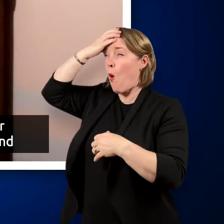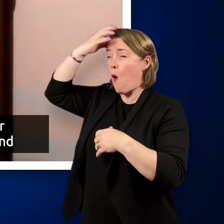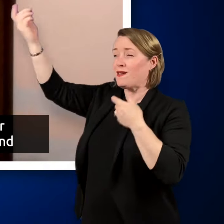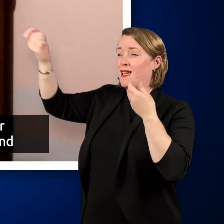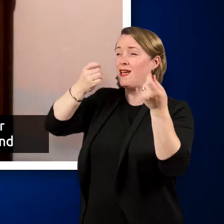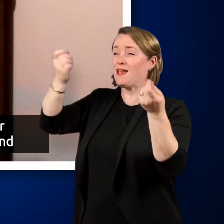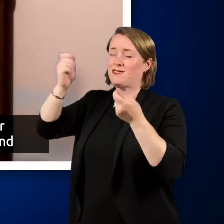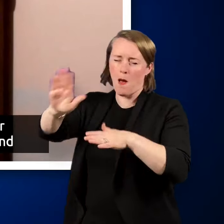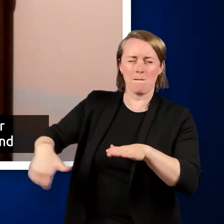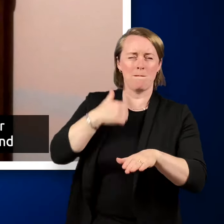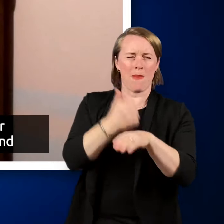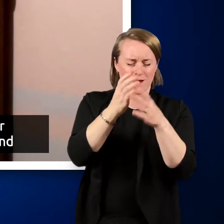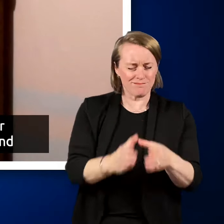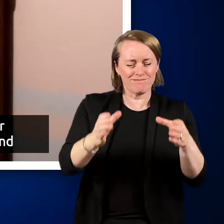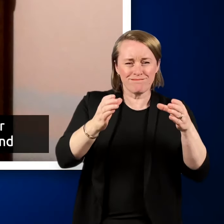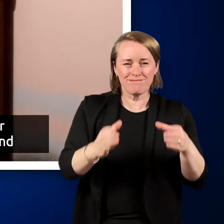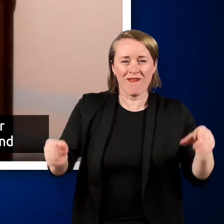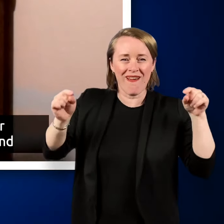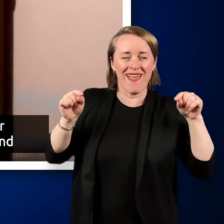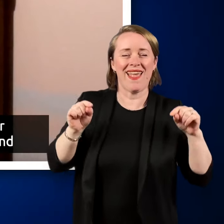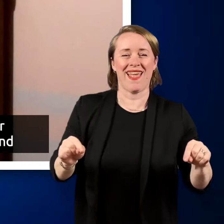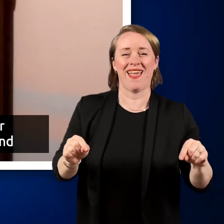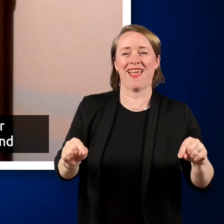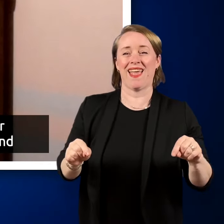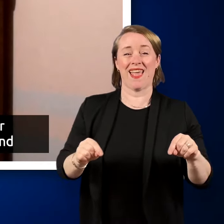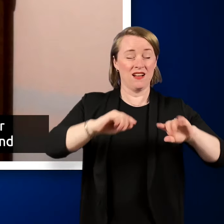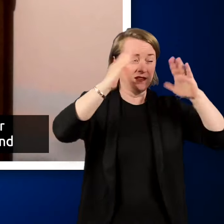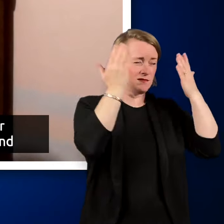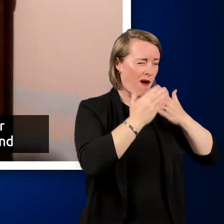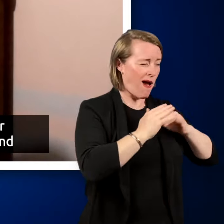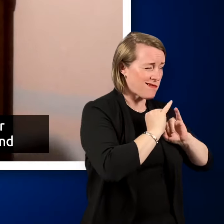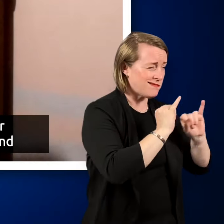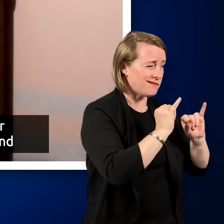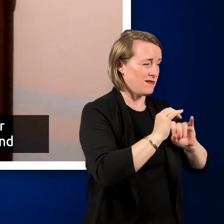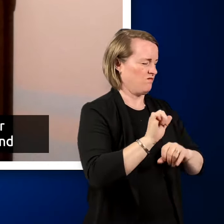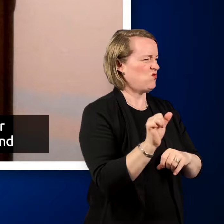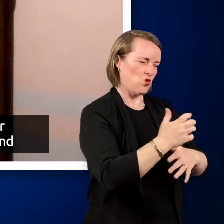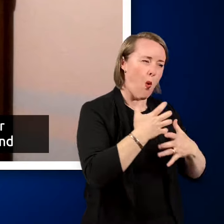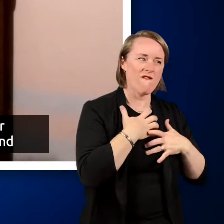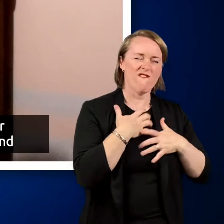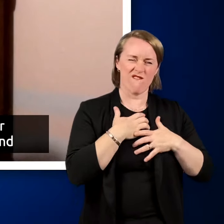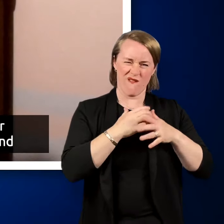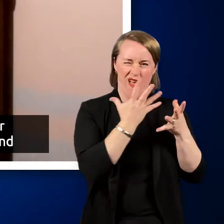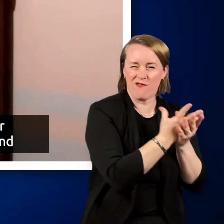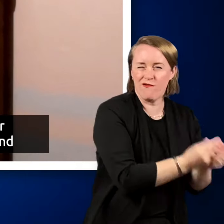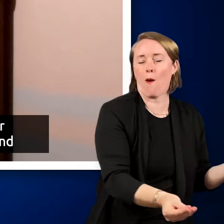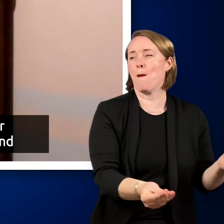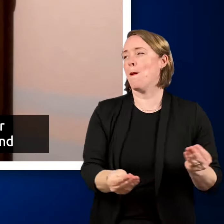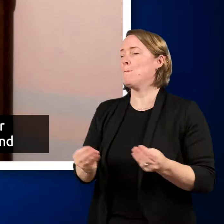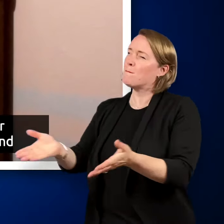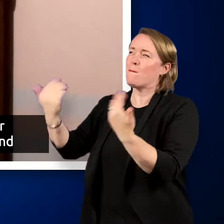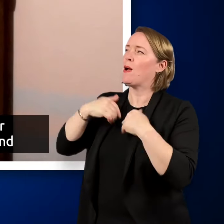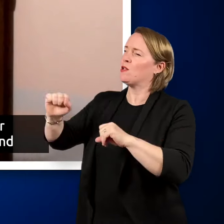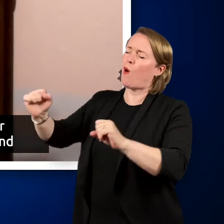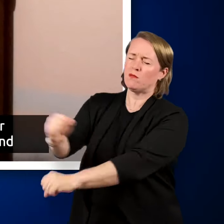Build your kingdom here, let the darkness fear. Show